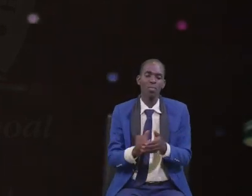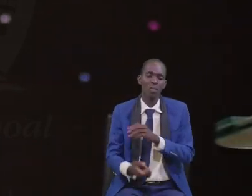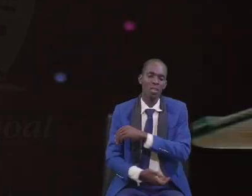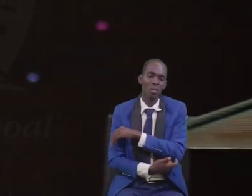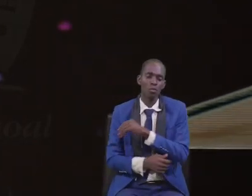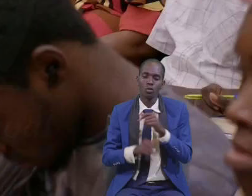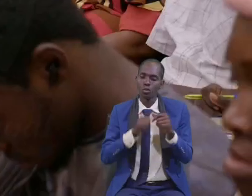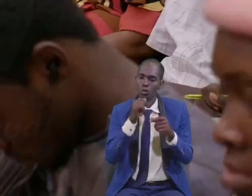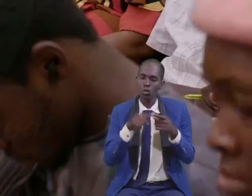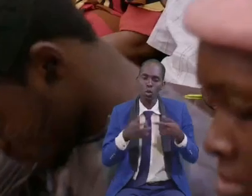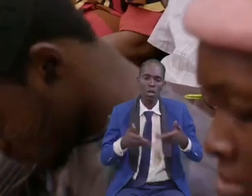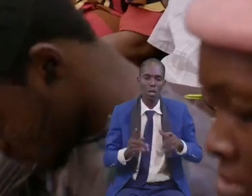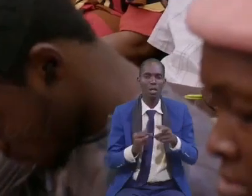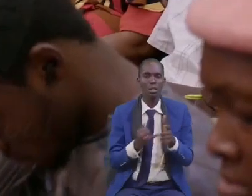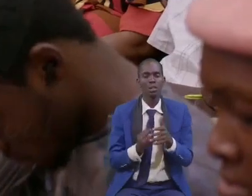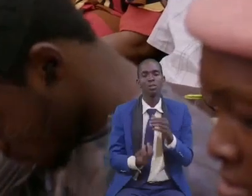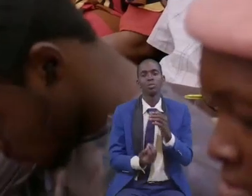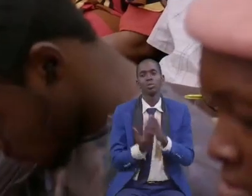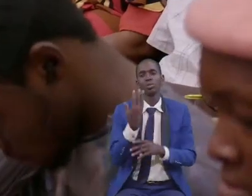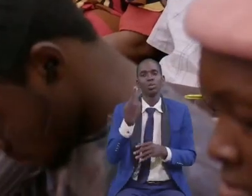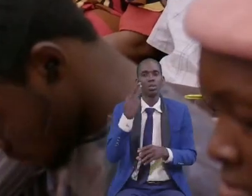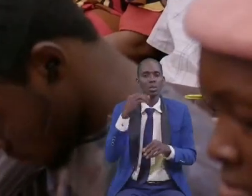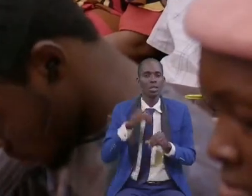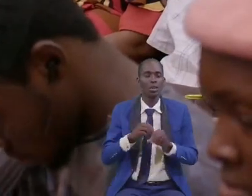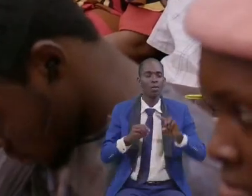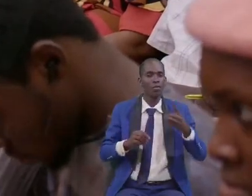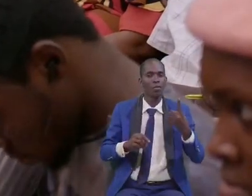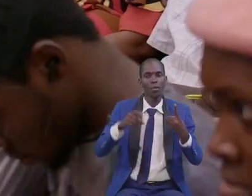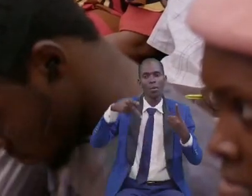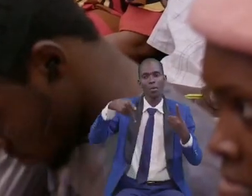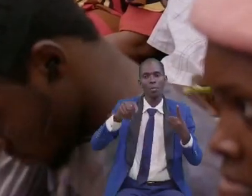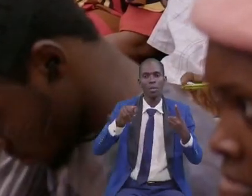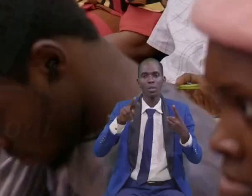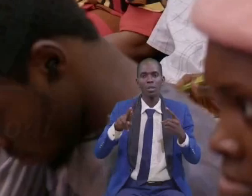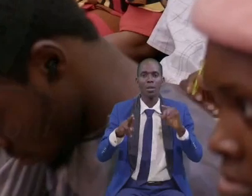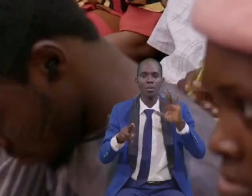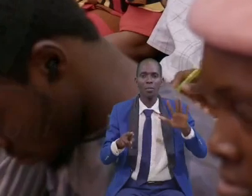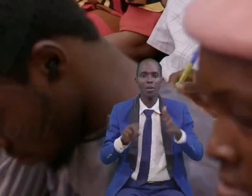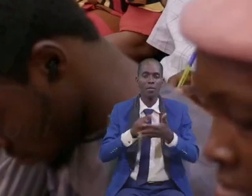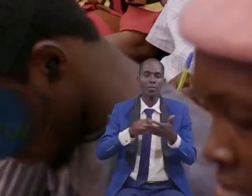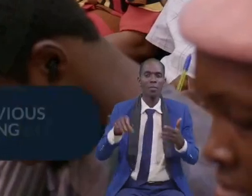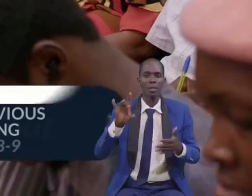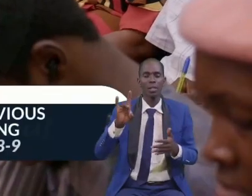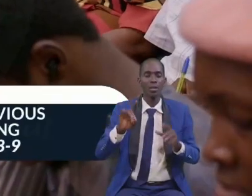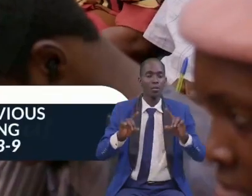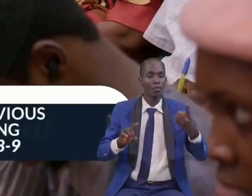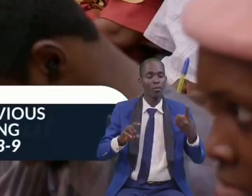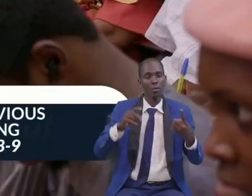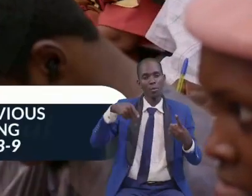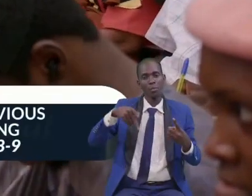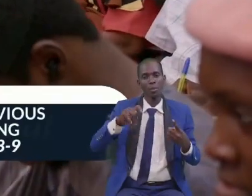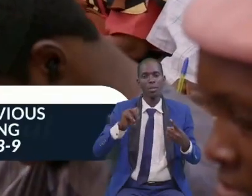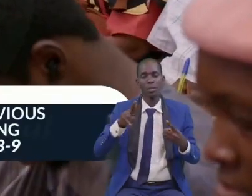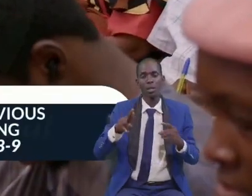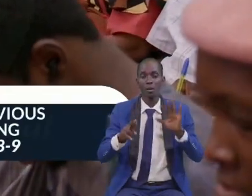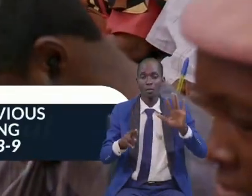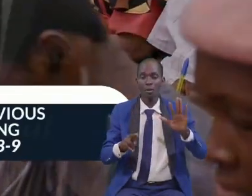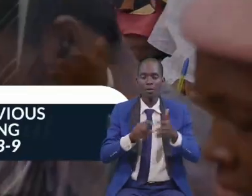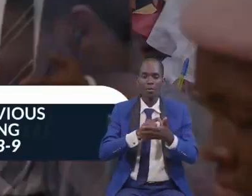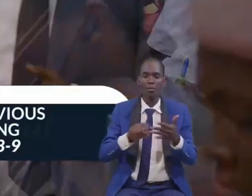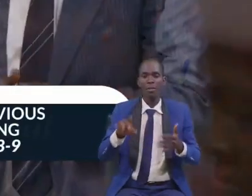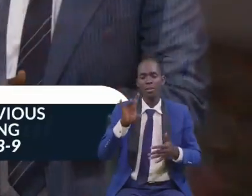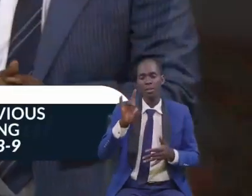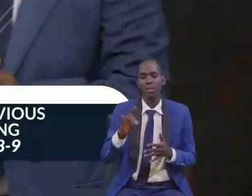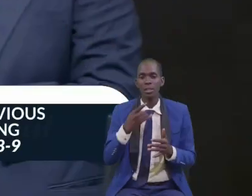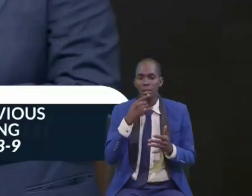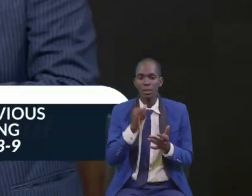at 1 Peter chapter 5, and I'm reading from verse 8. In 1 Peter chapter 5, we're looking at verse 8,